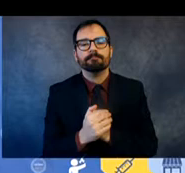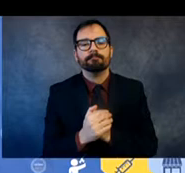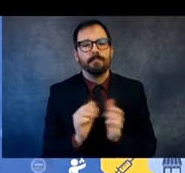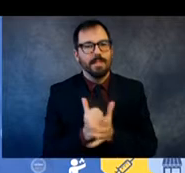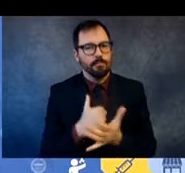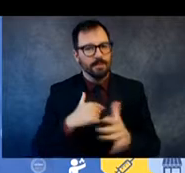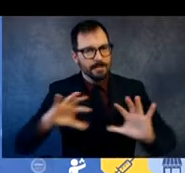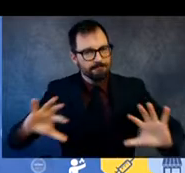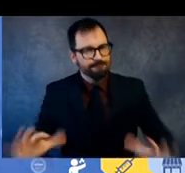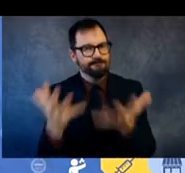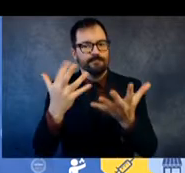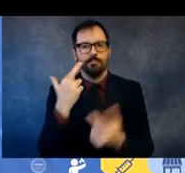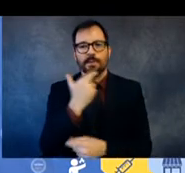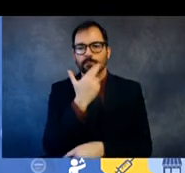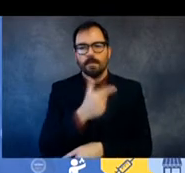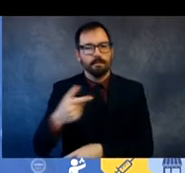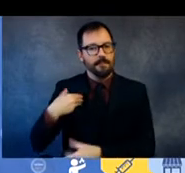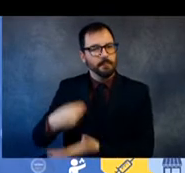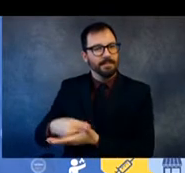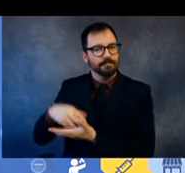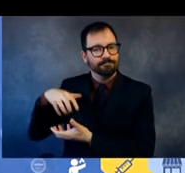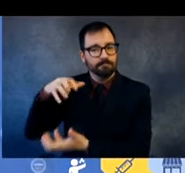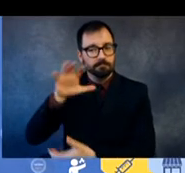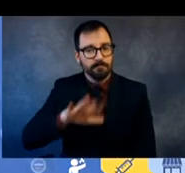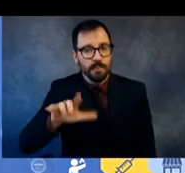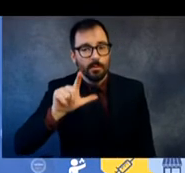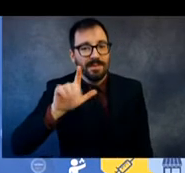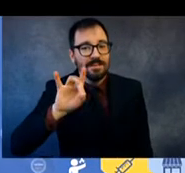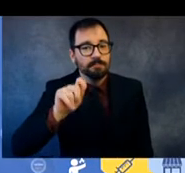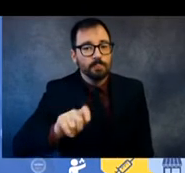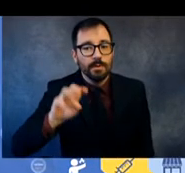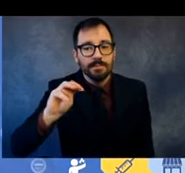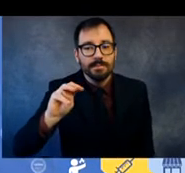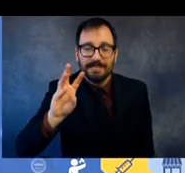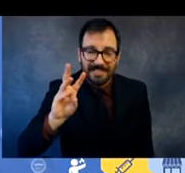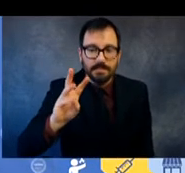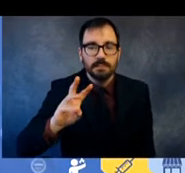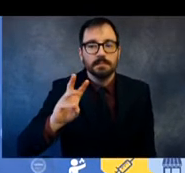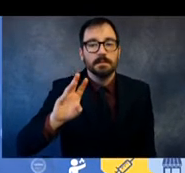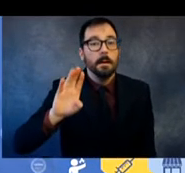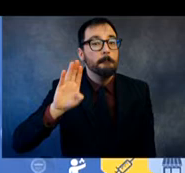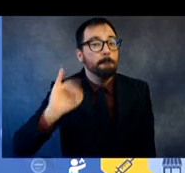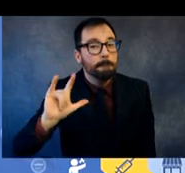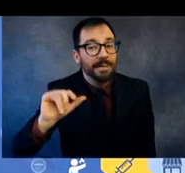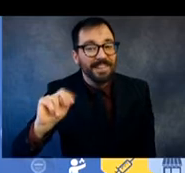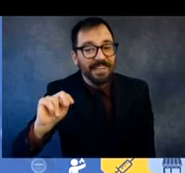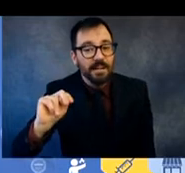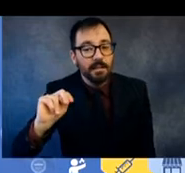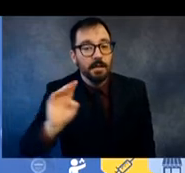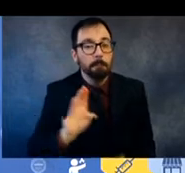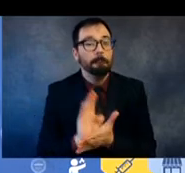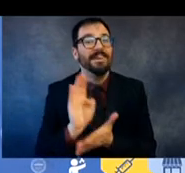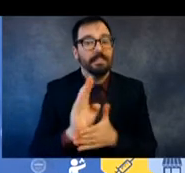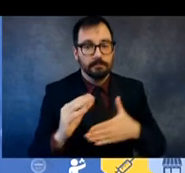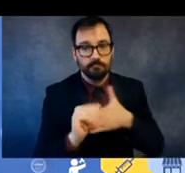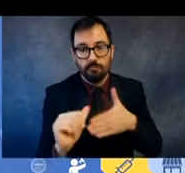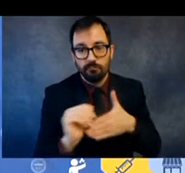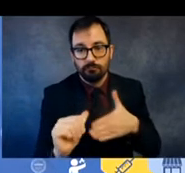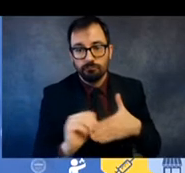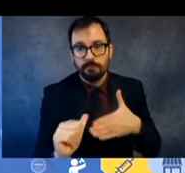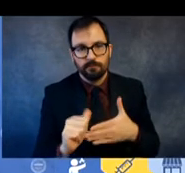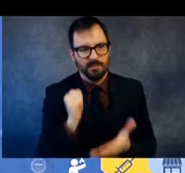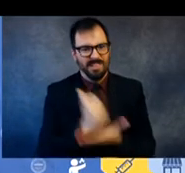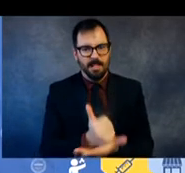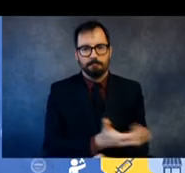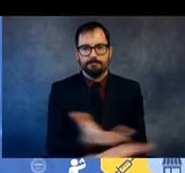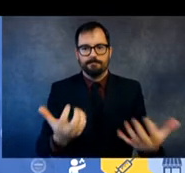stabilization, a restaurant revitalization fund with about $28.6 billion to try to help that